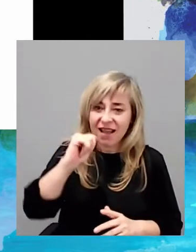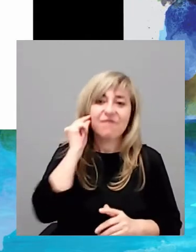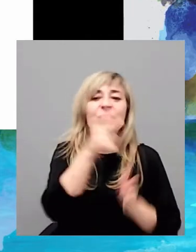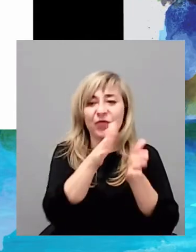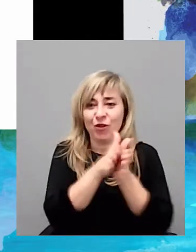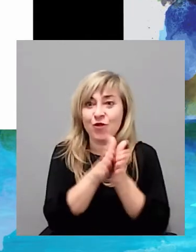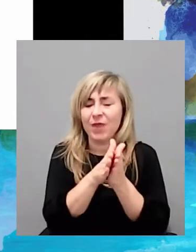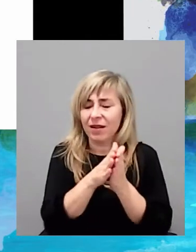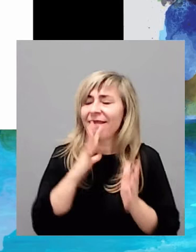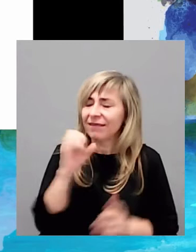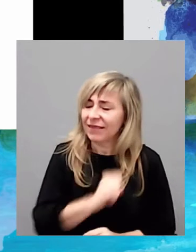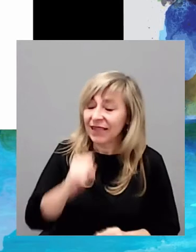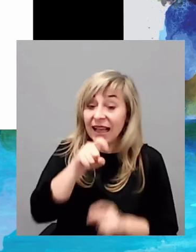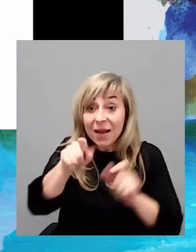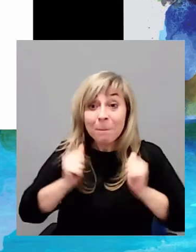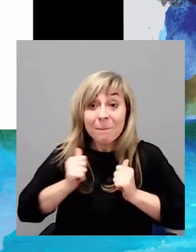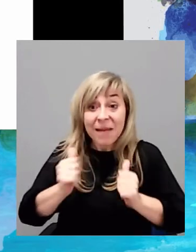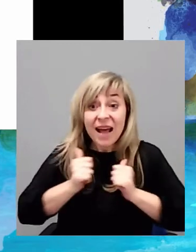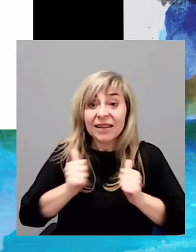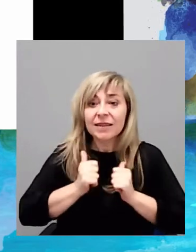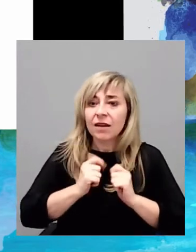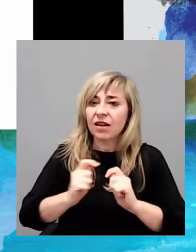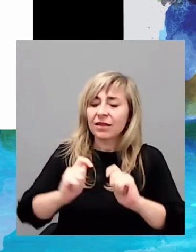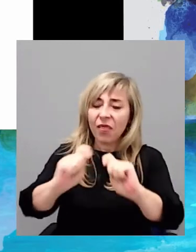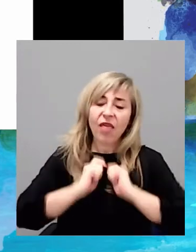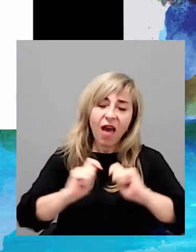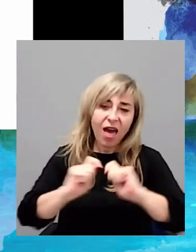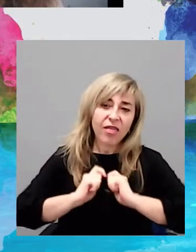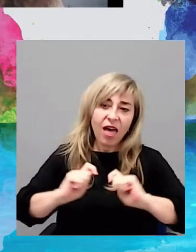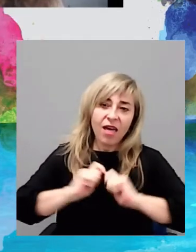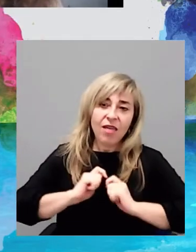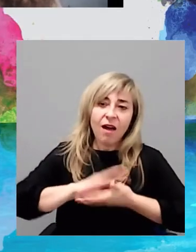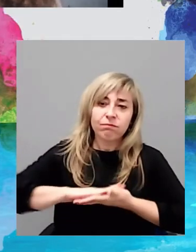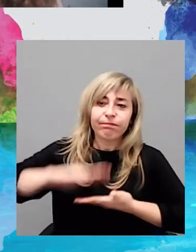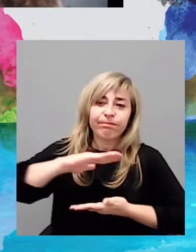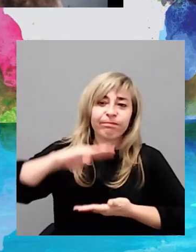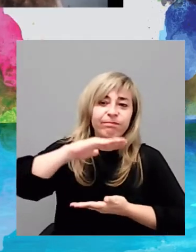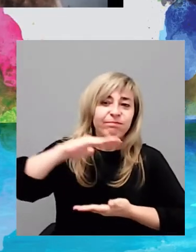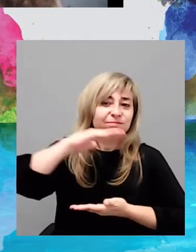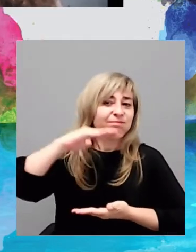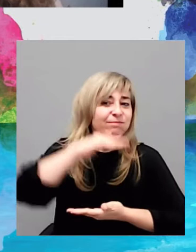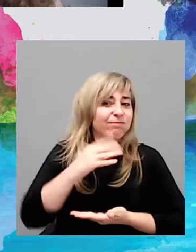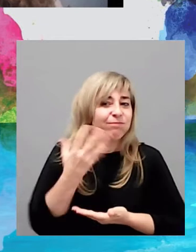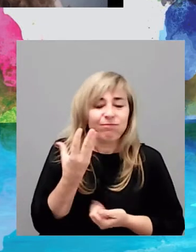with Cynthia, and that was a master's degree that I thought was very valuable.